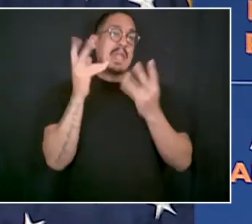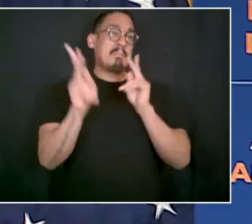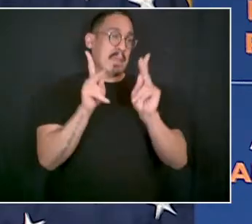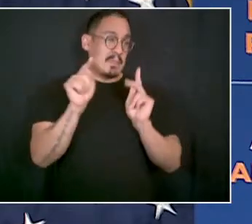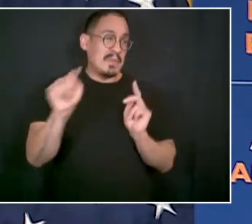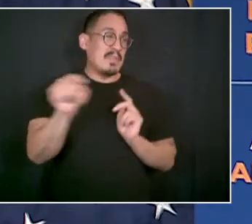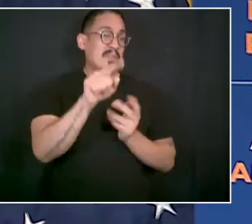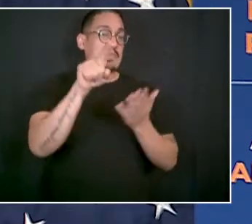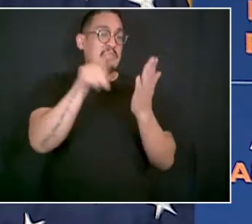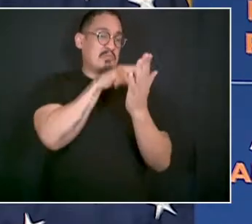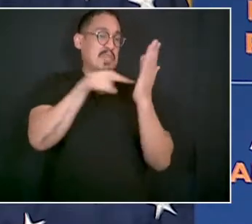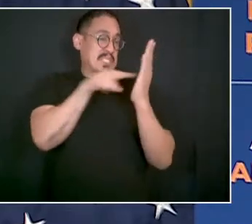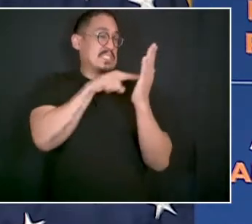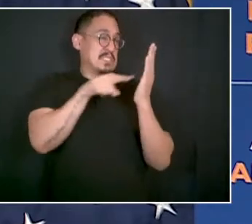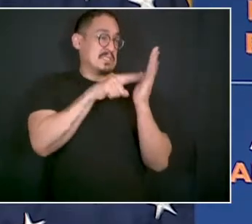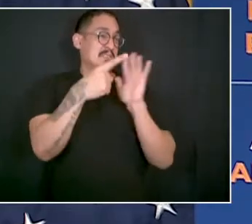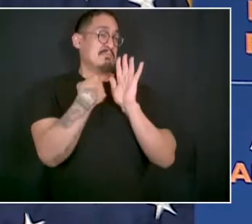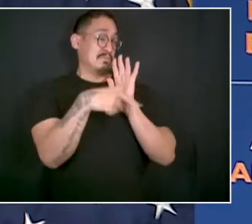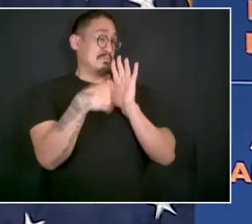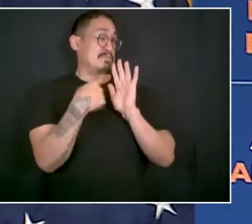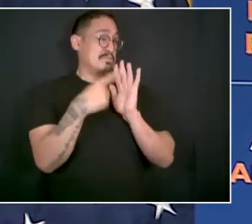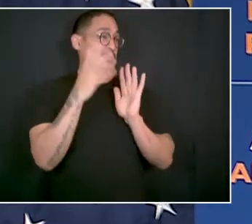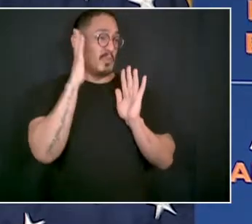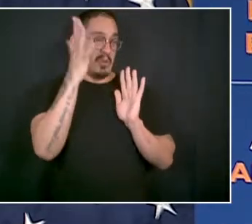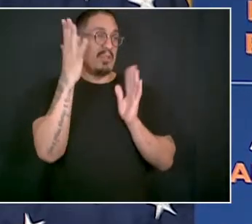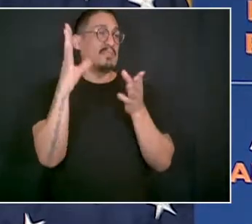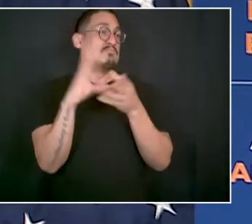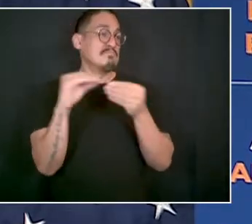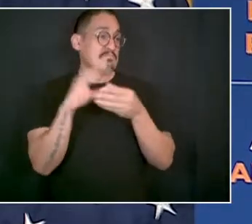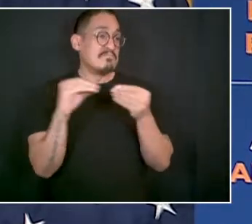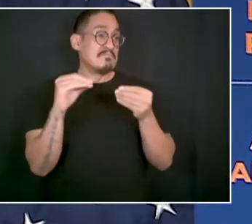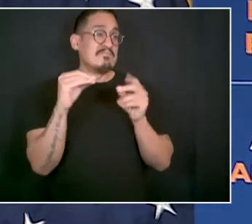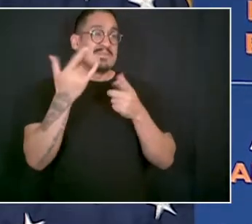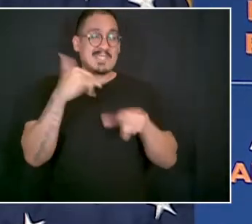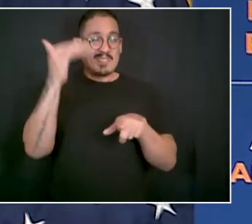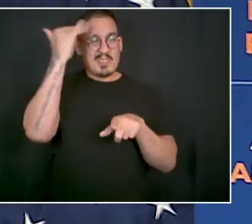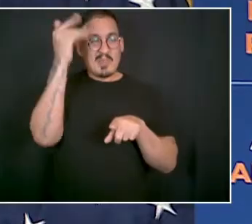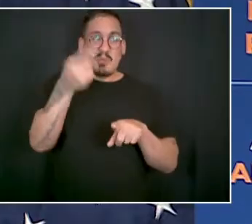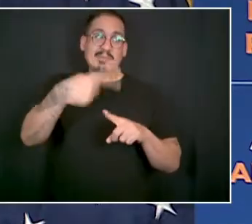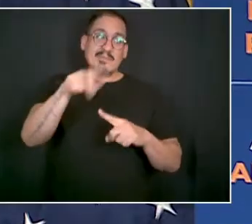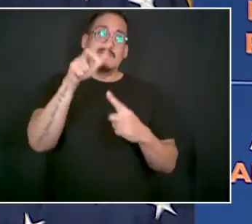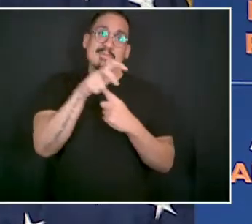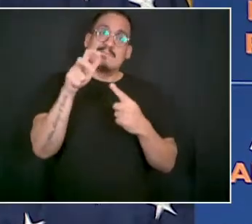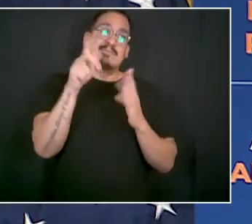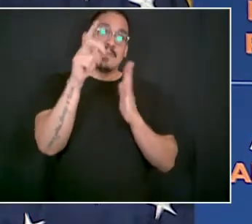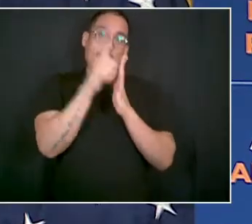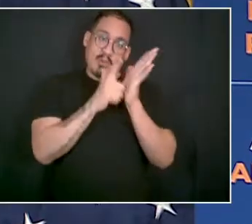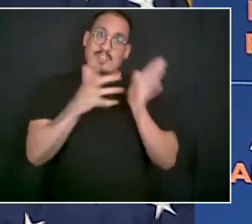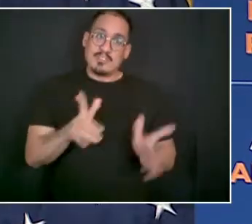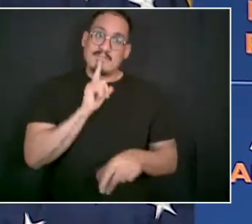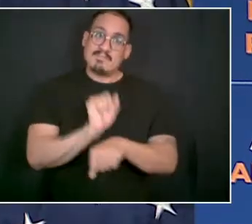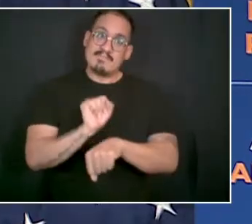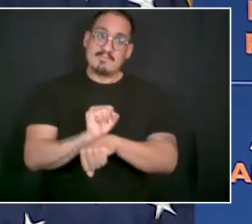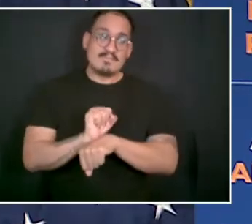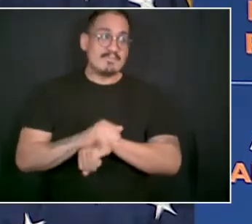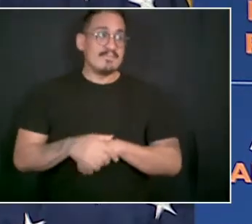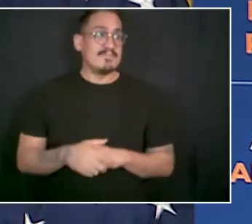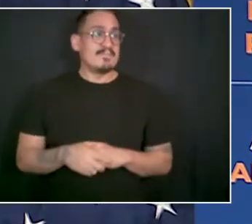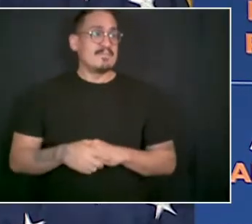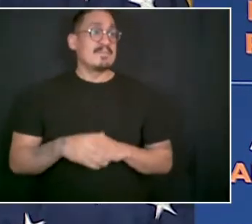in the country. Listen, the guy is great. He's authentic. I was hanging out with him yesterday at